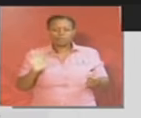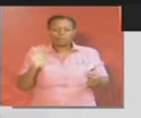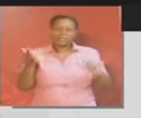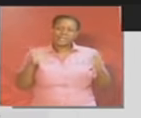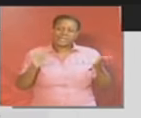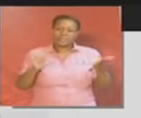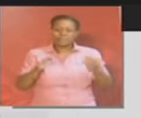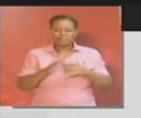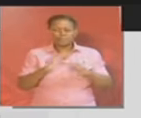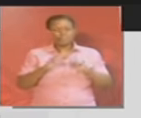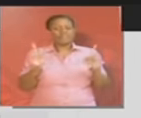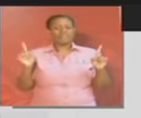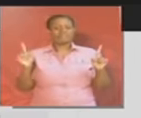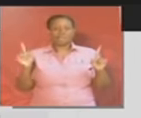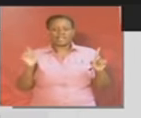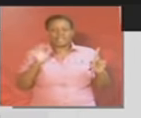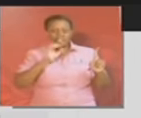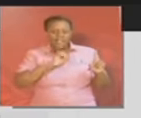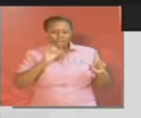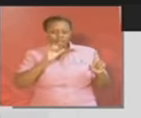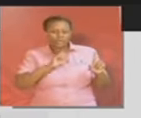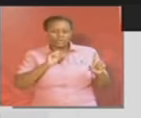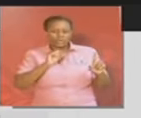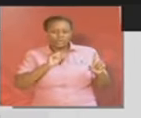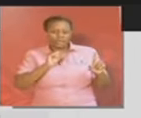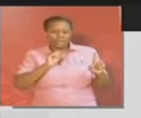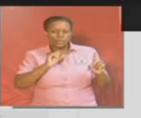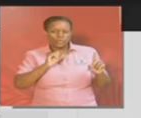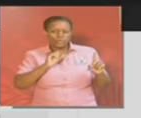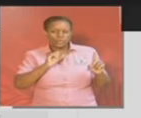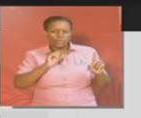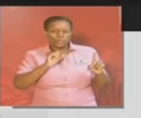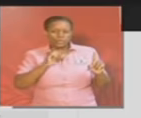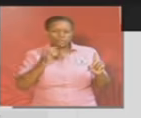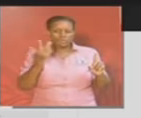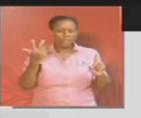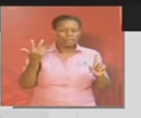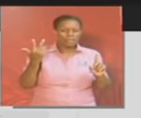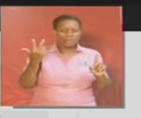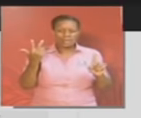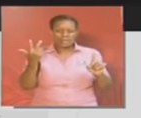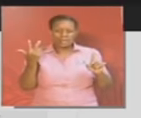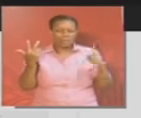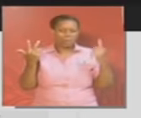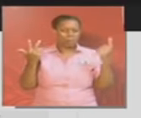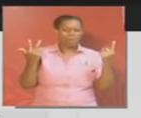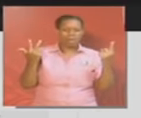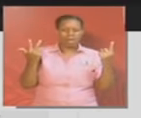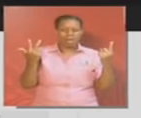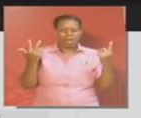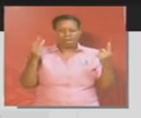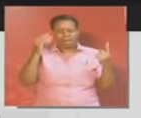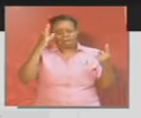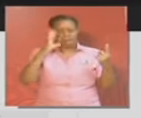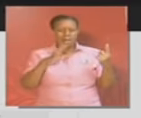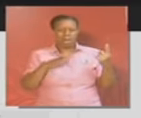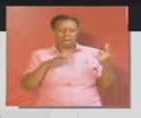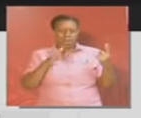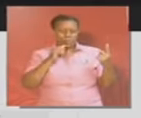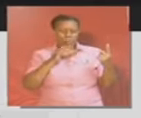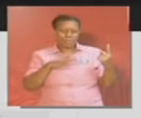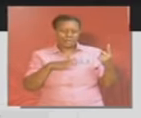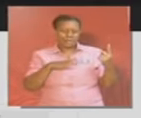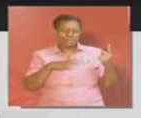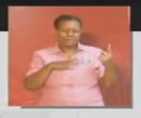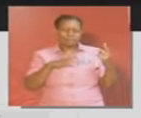different pattern, and that pattern is a 3-to-1 ratio of men to women. The actual exact percentage is